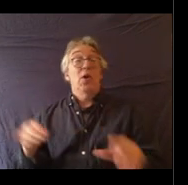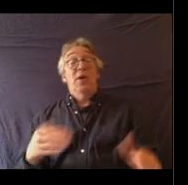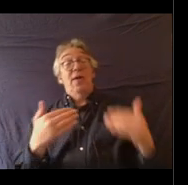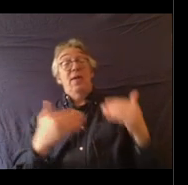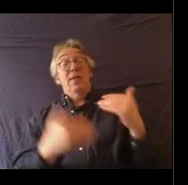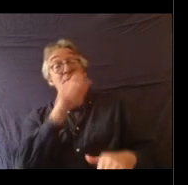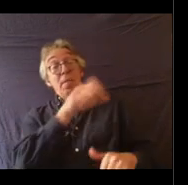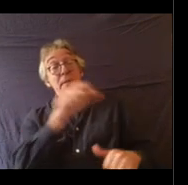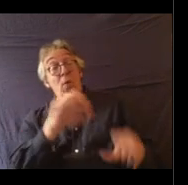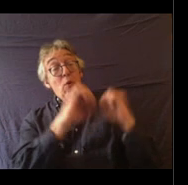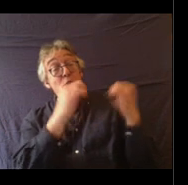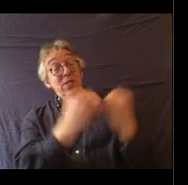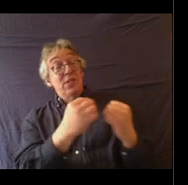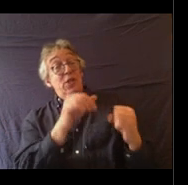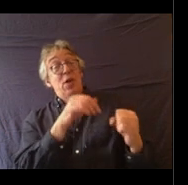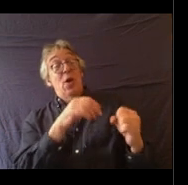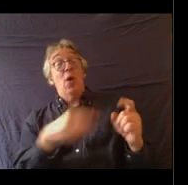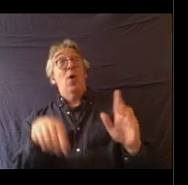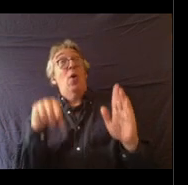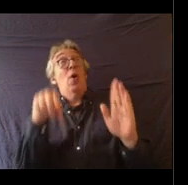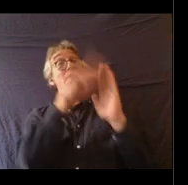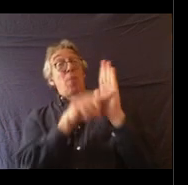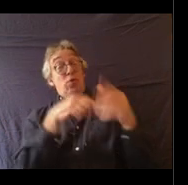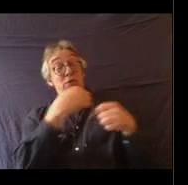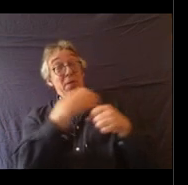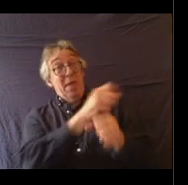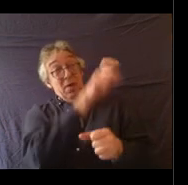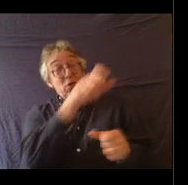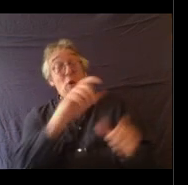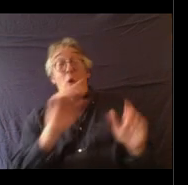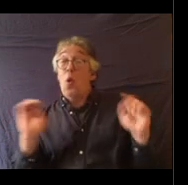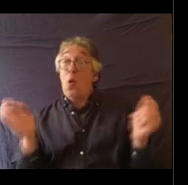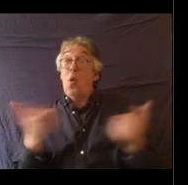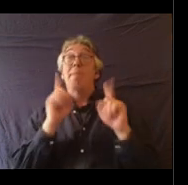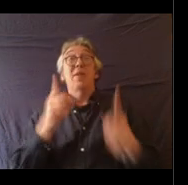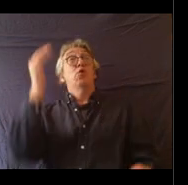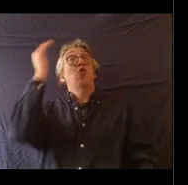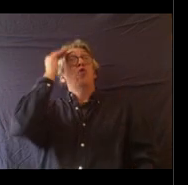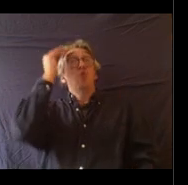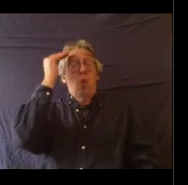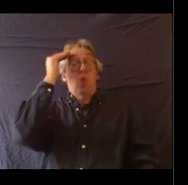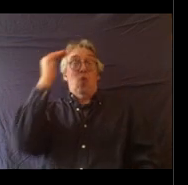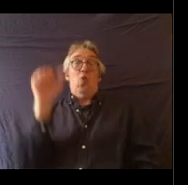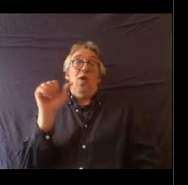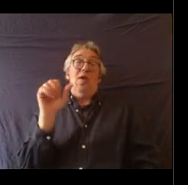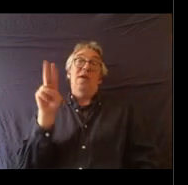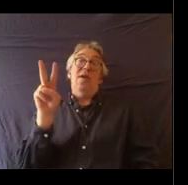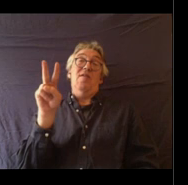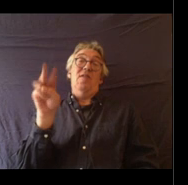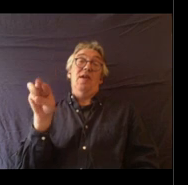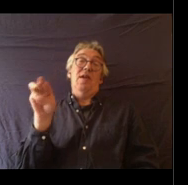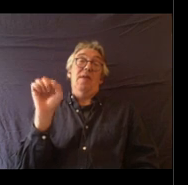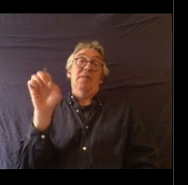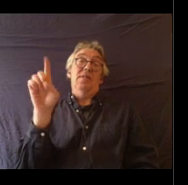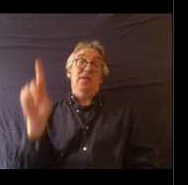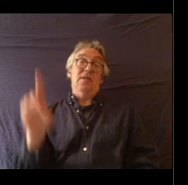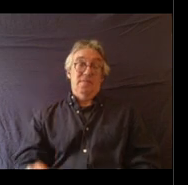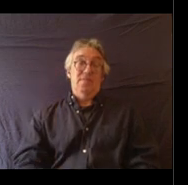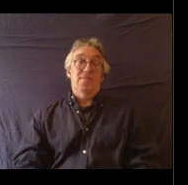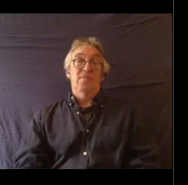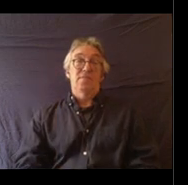disability, policymakers. Everybody should be aware of all the potential of this